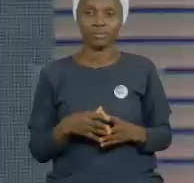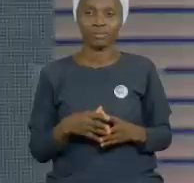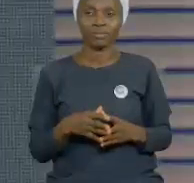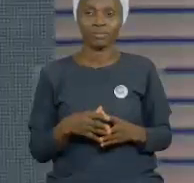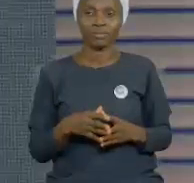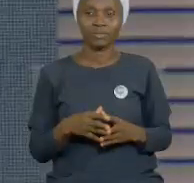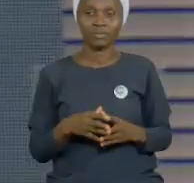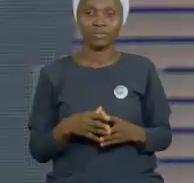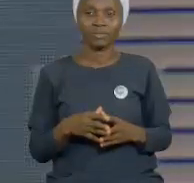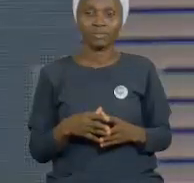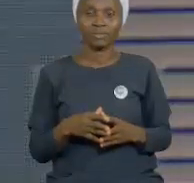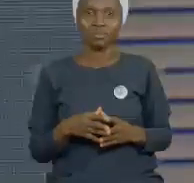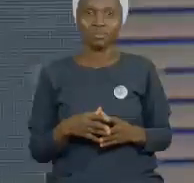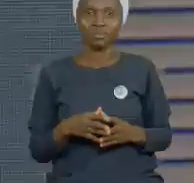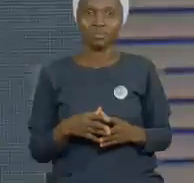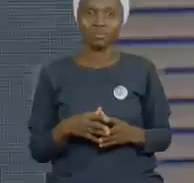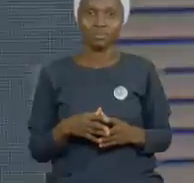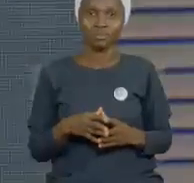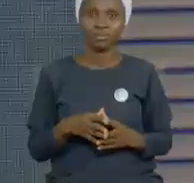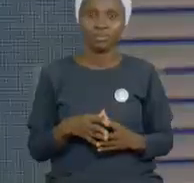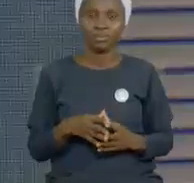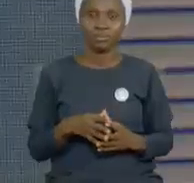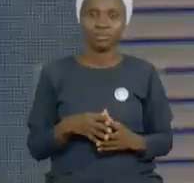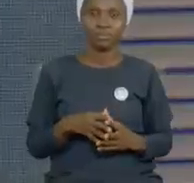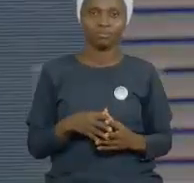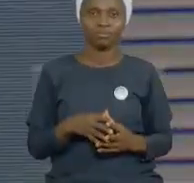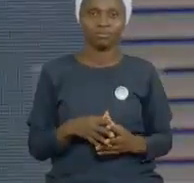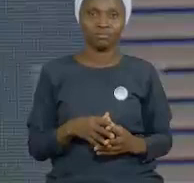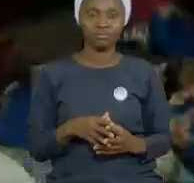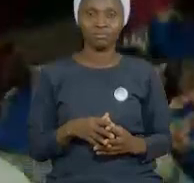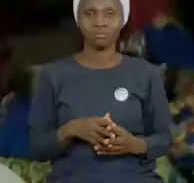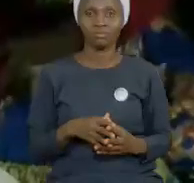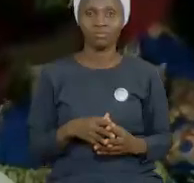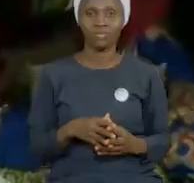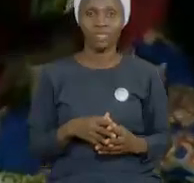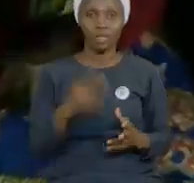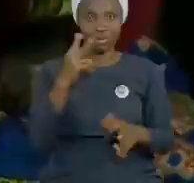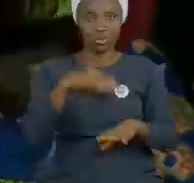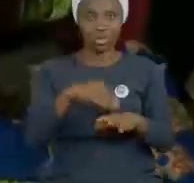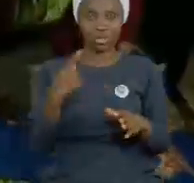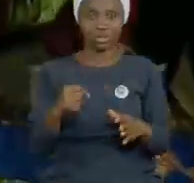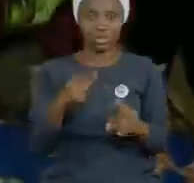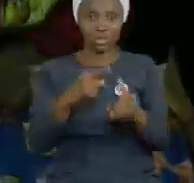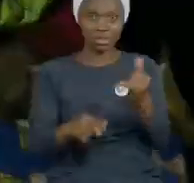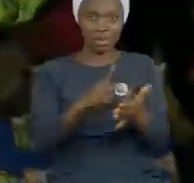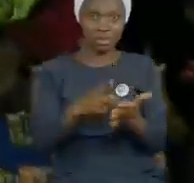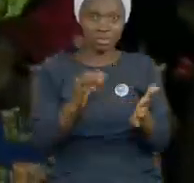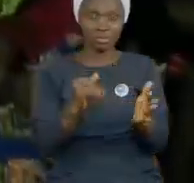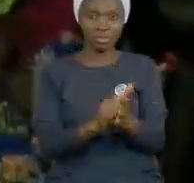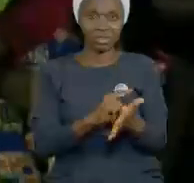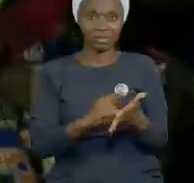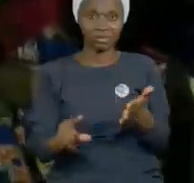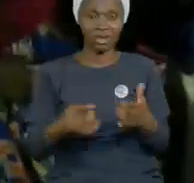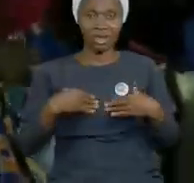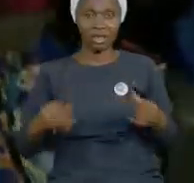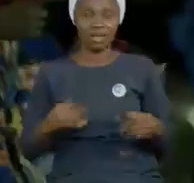Look at the latter part of that verse, and healing all manner of sickness and all manner of disease among